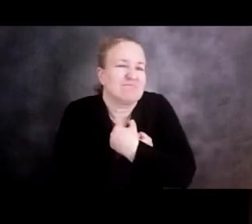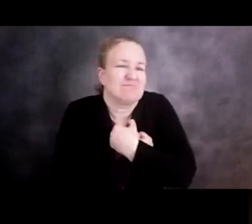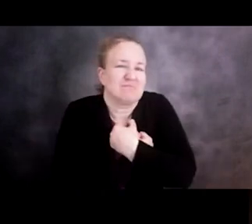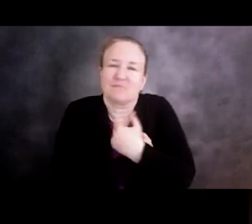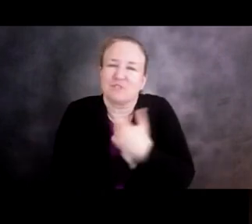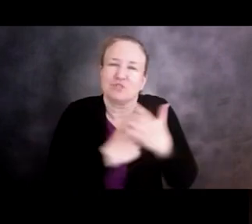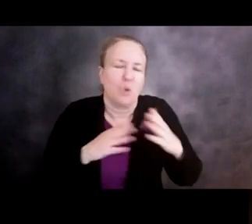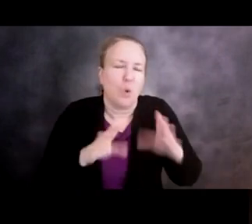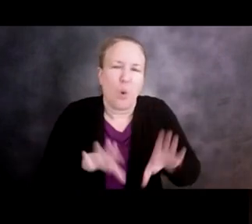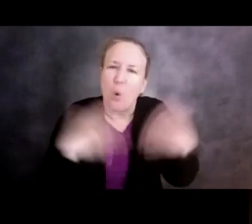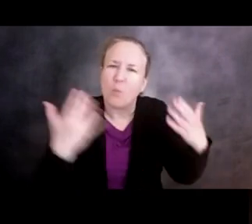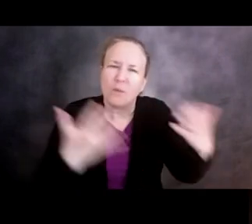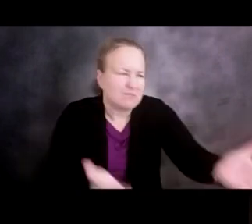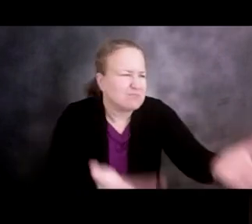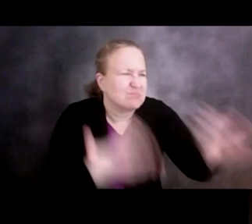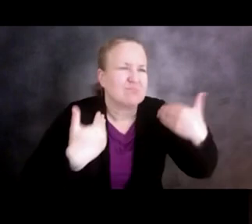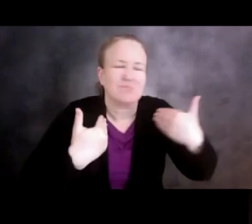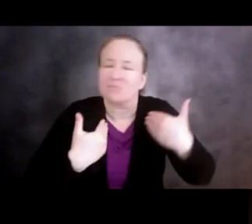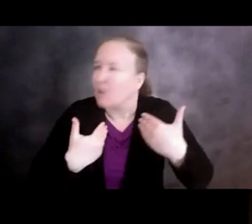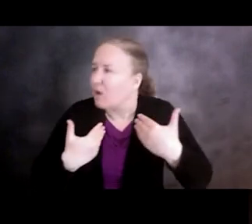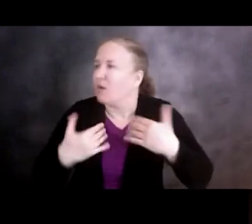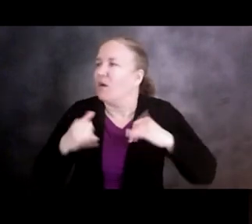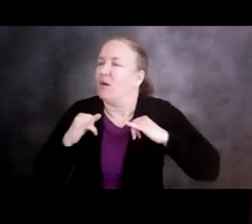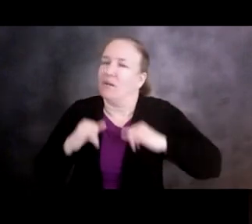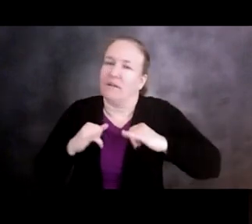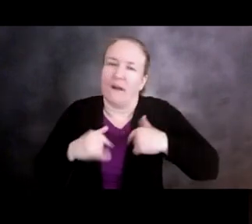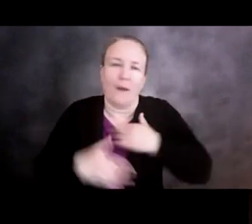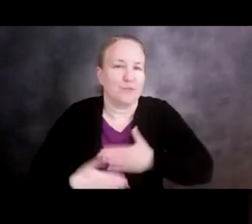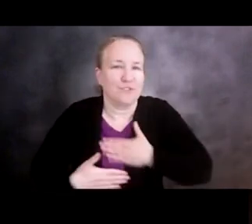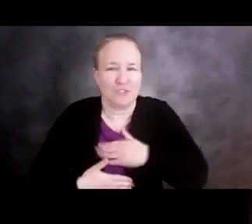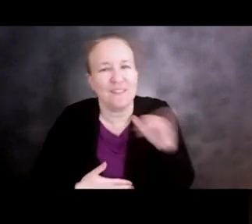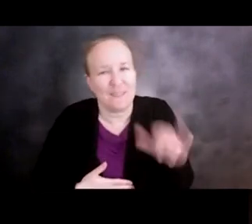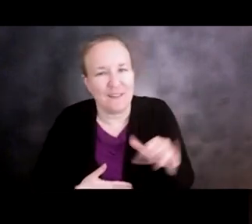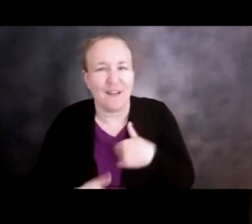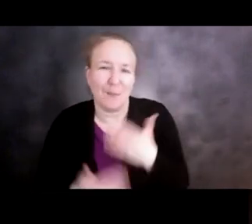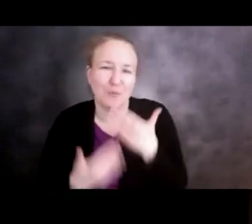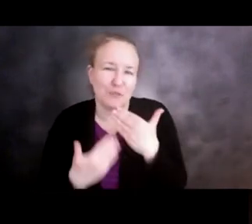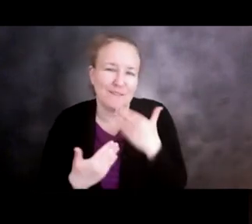arms. I really do appreciate that, and I'm very grateful for that.